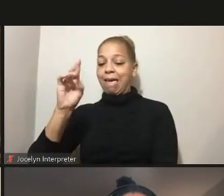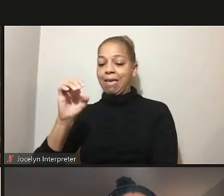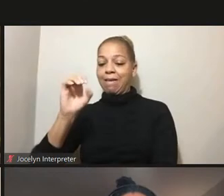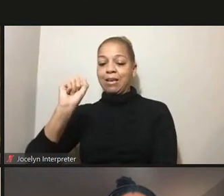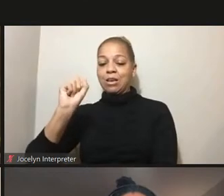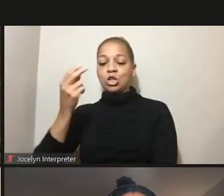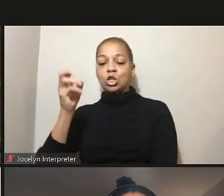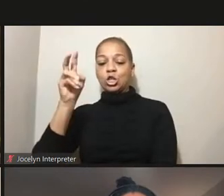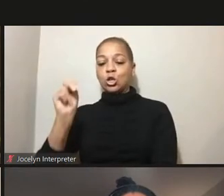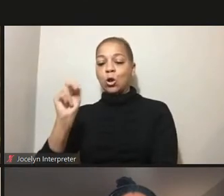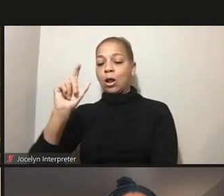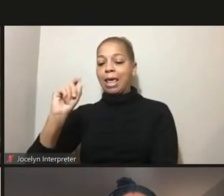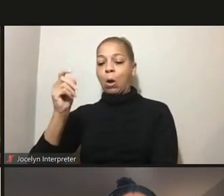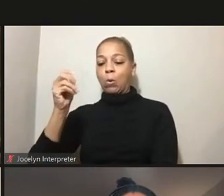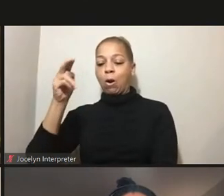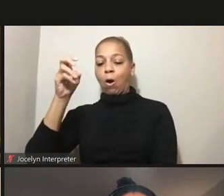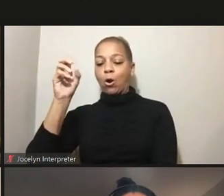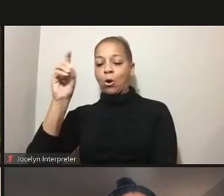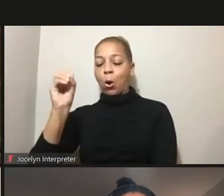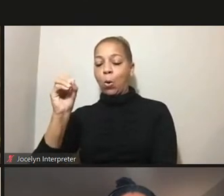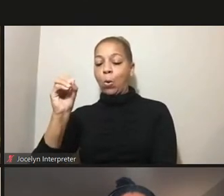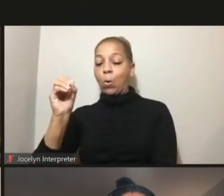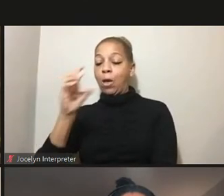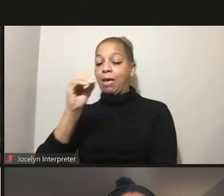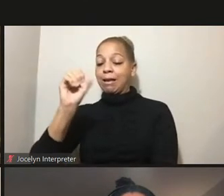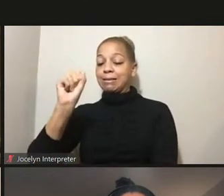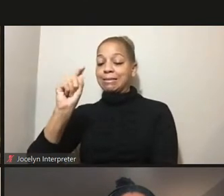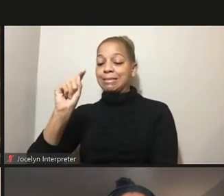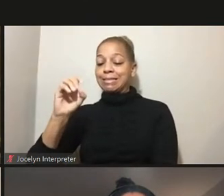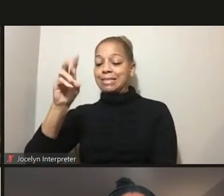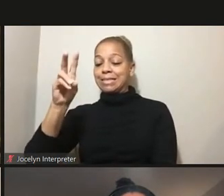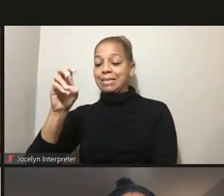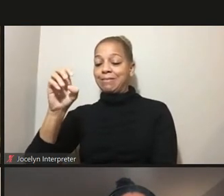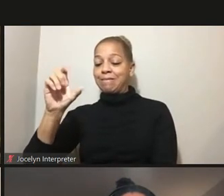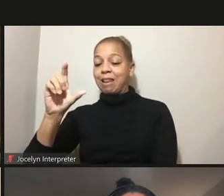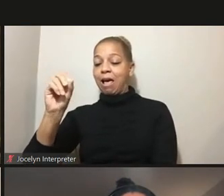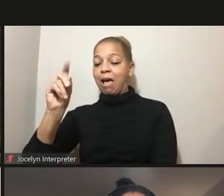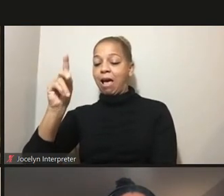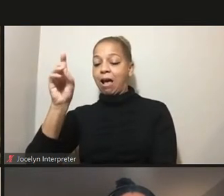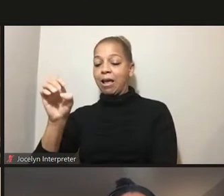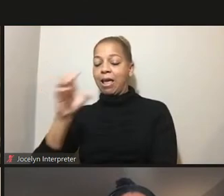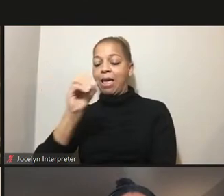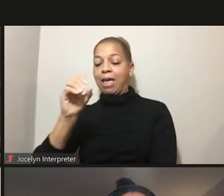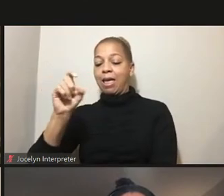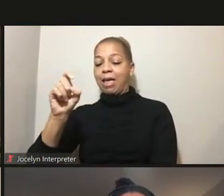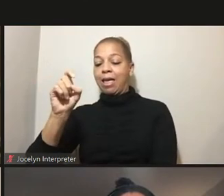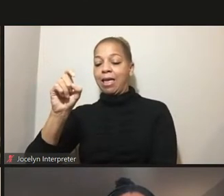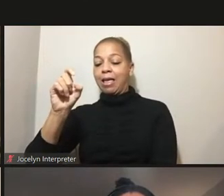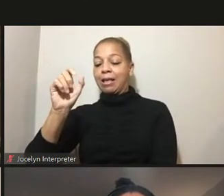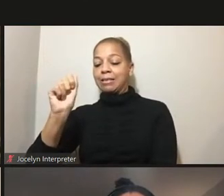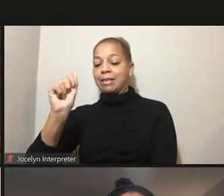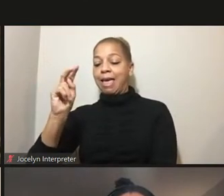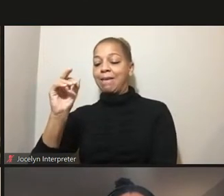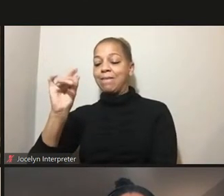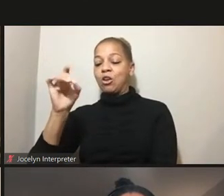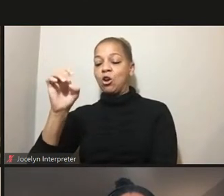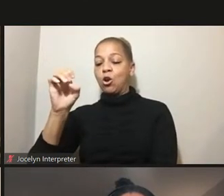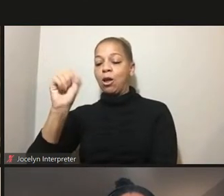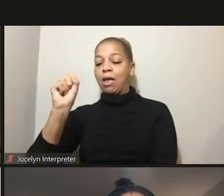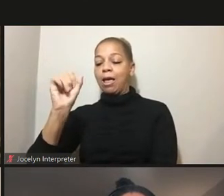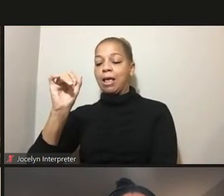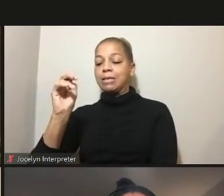Simmons, and Stephen Locke. Each artist continues to make immeasurable impact on the way in which the art world and